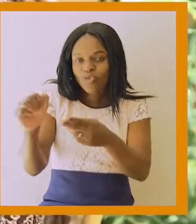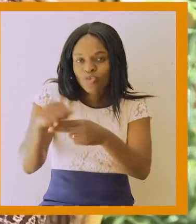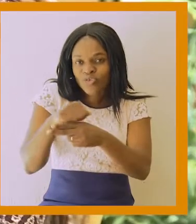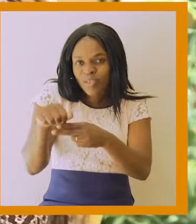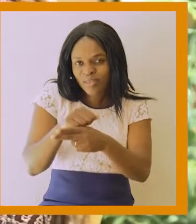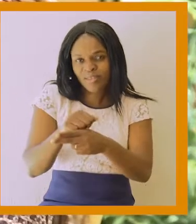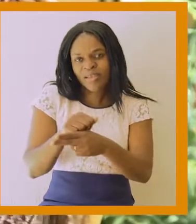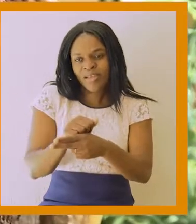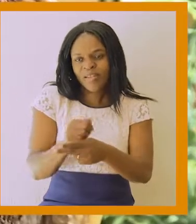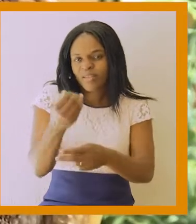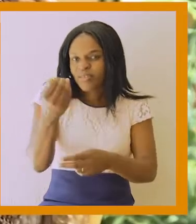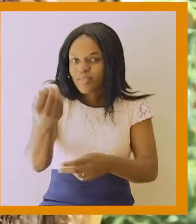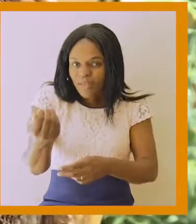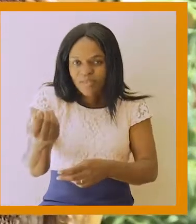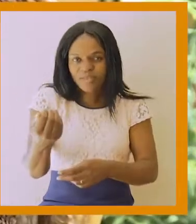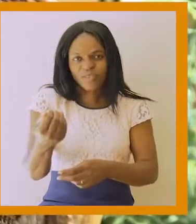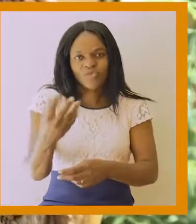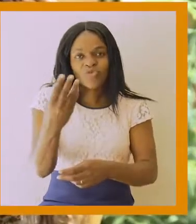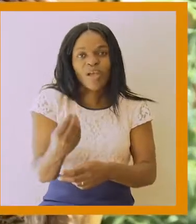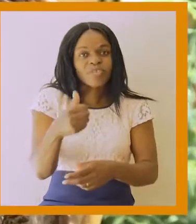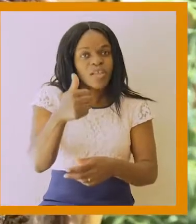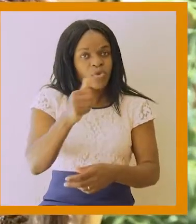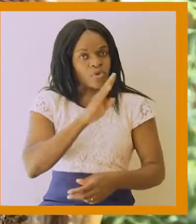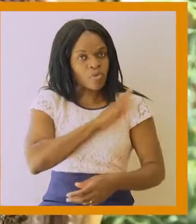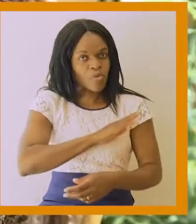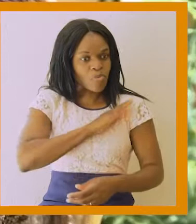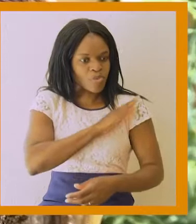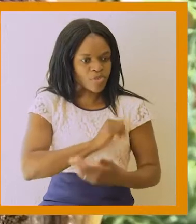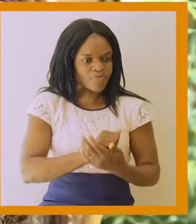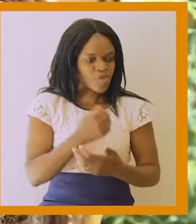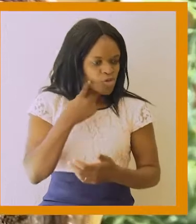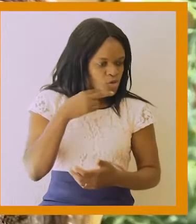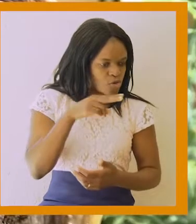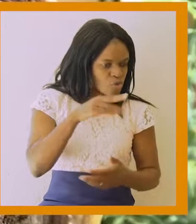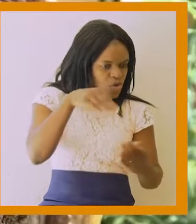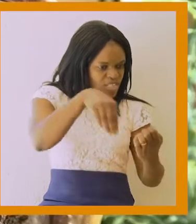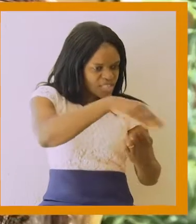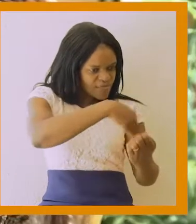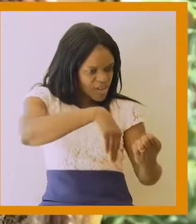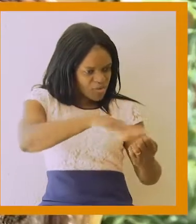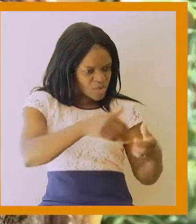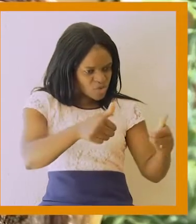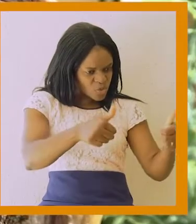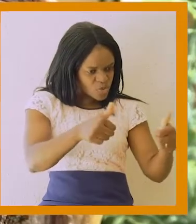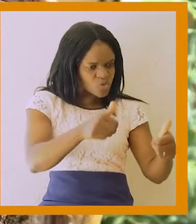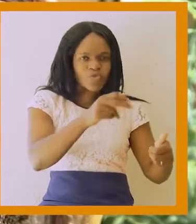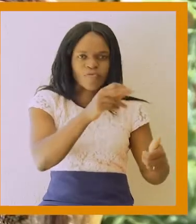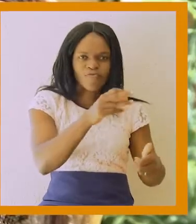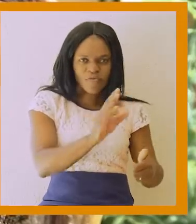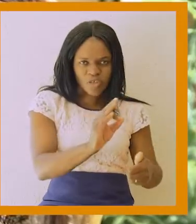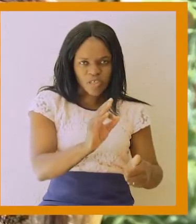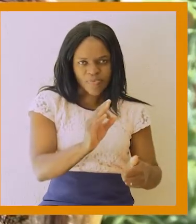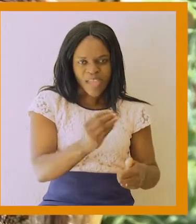future or to shape behavior of these children as they grow. Is the environment conducive to bring out